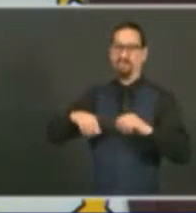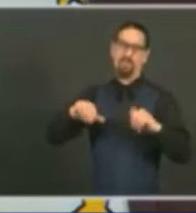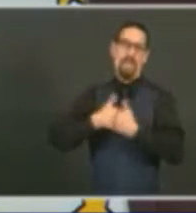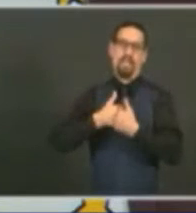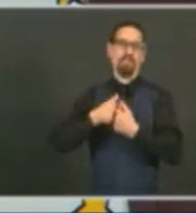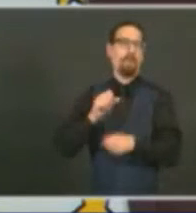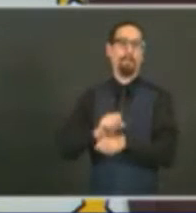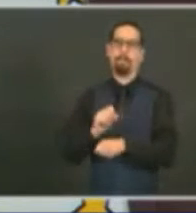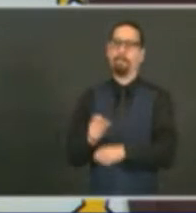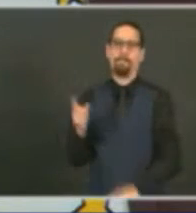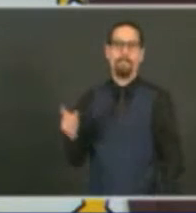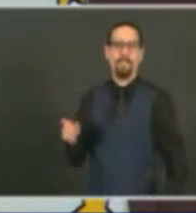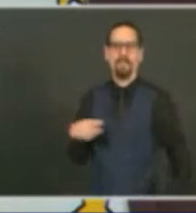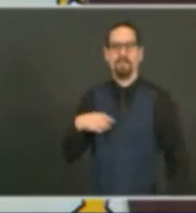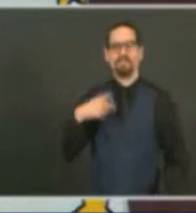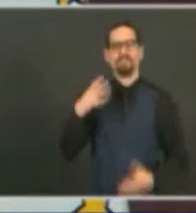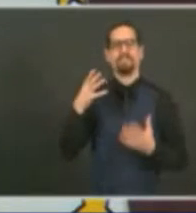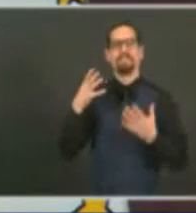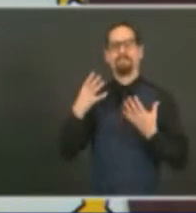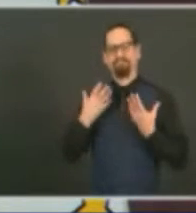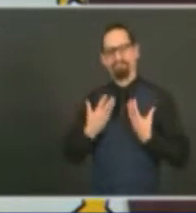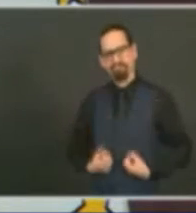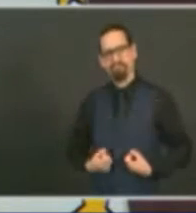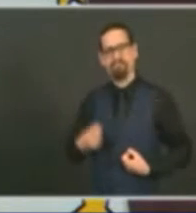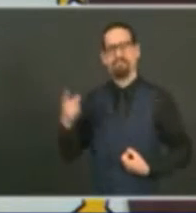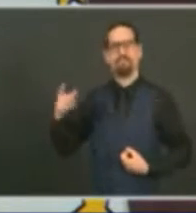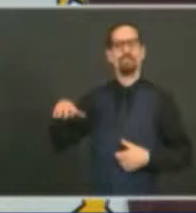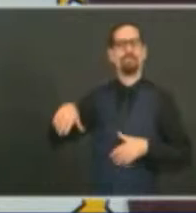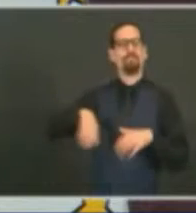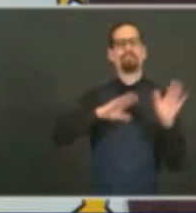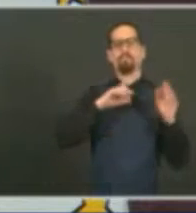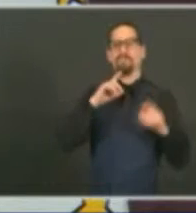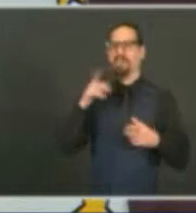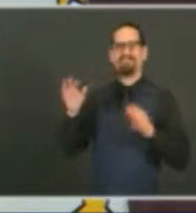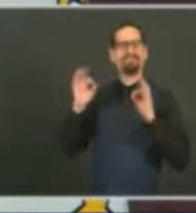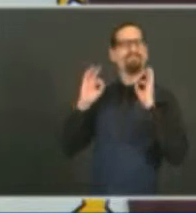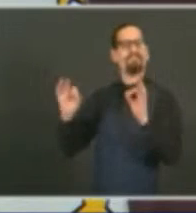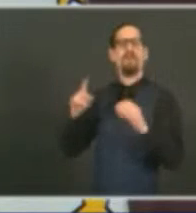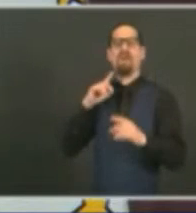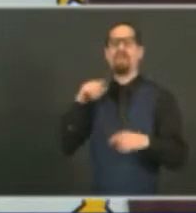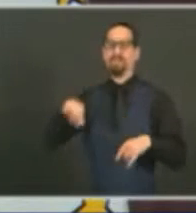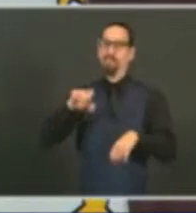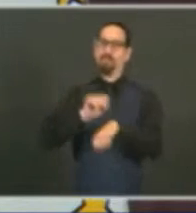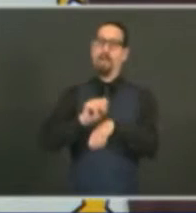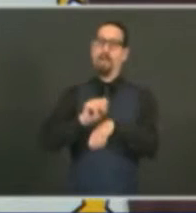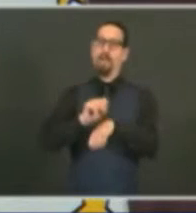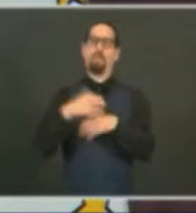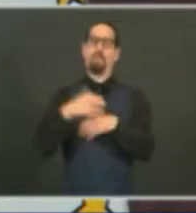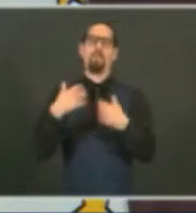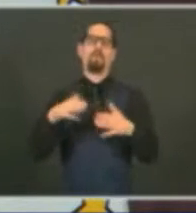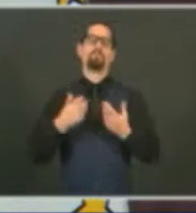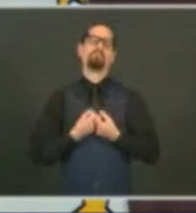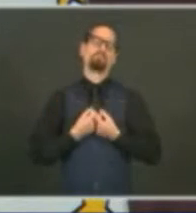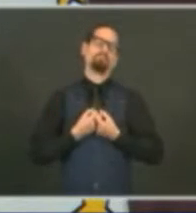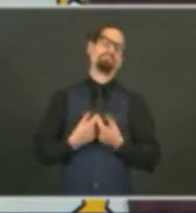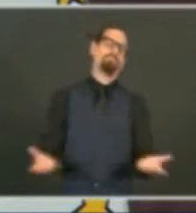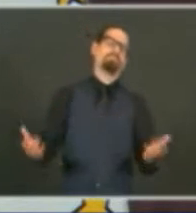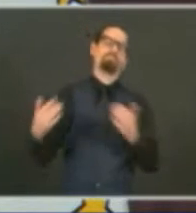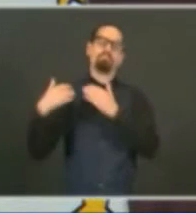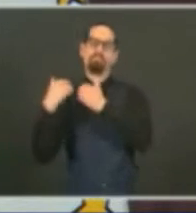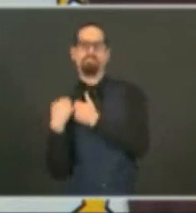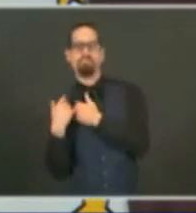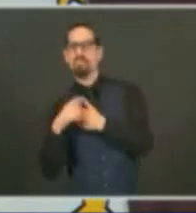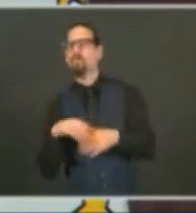I'm sad to see her go. It's a brutal job and a high burnout rate. She did a fantastic job. We are, however, not missing a beat. Dr.